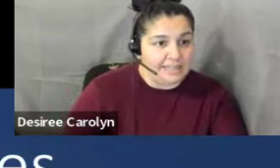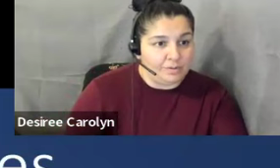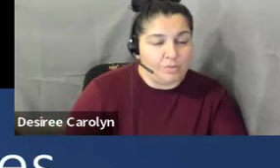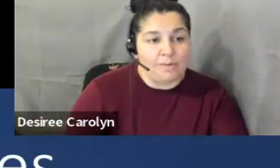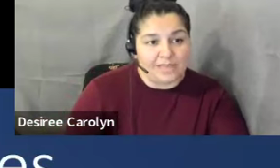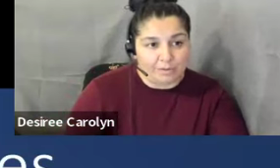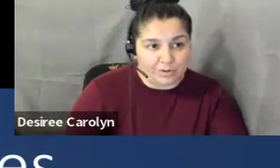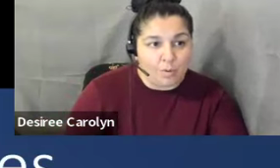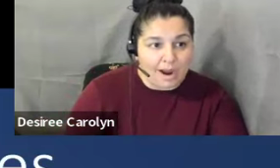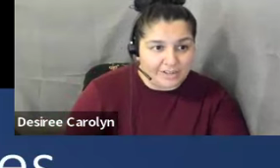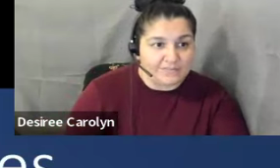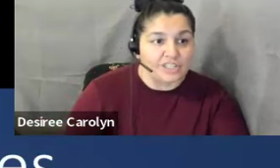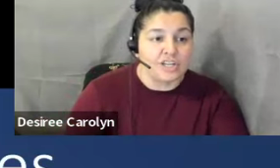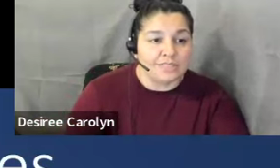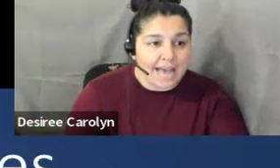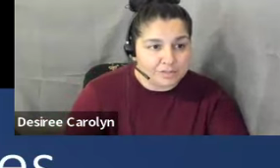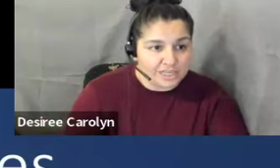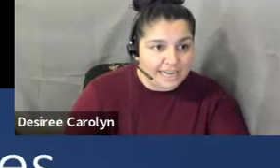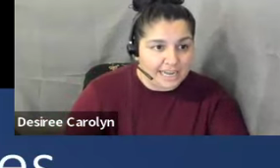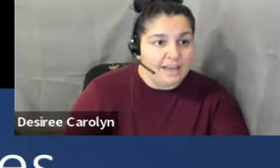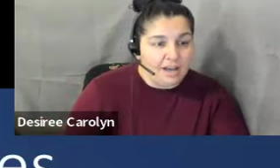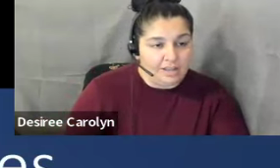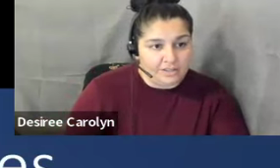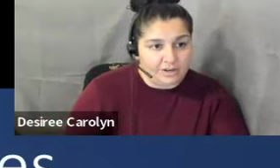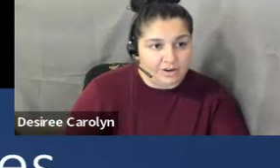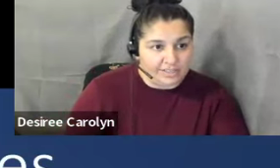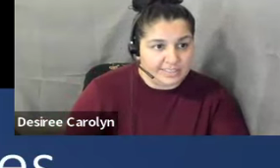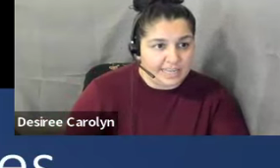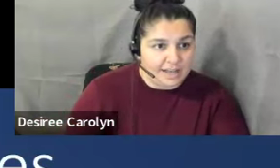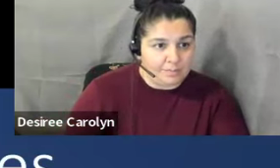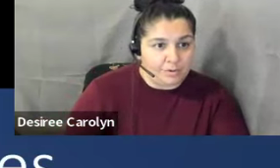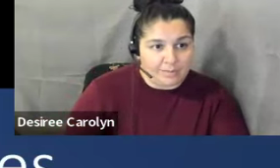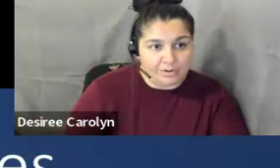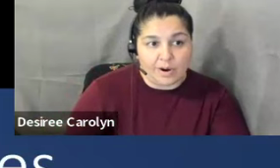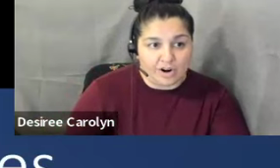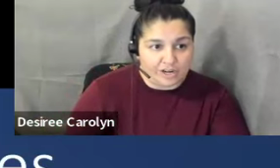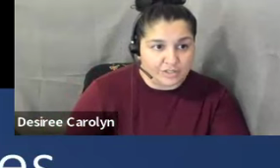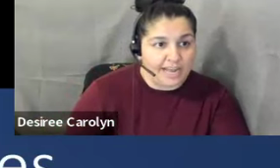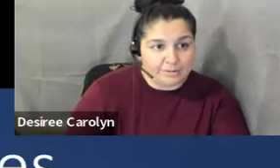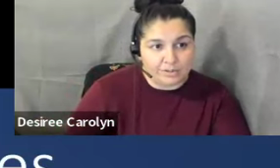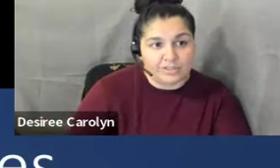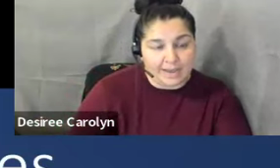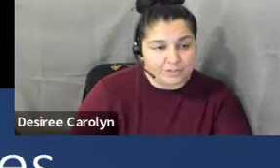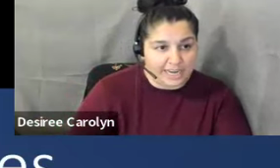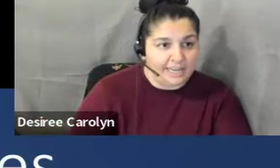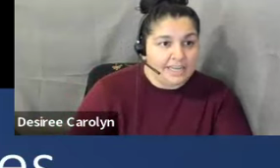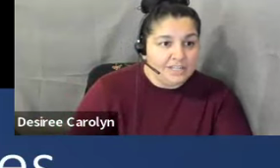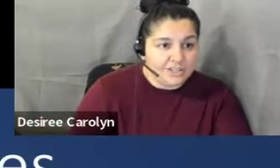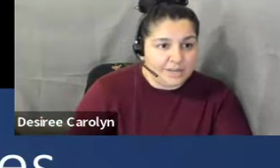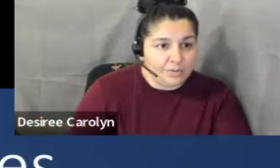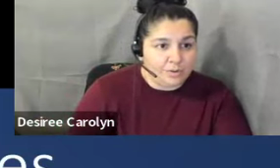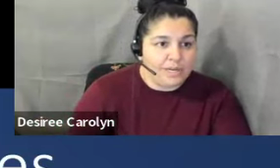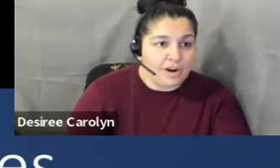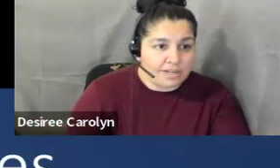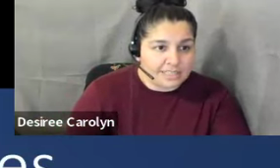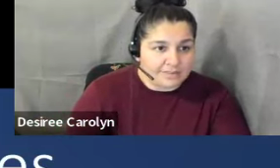that, you know, what that would require as far as closed captioning on the cards, or that would require card or closed captioning. So